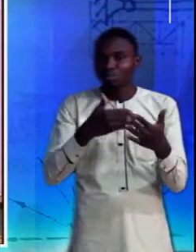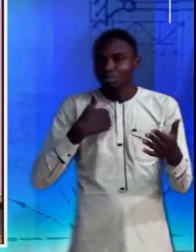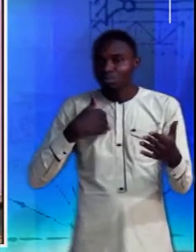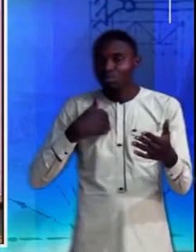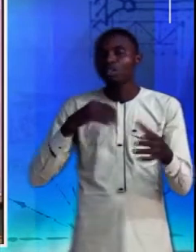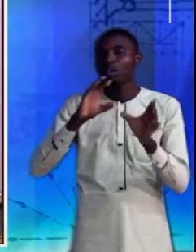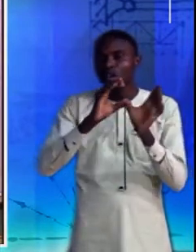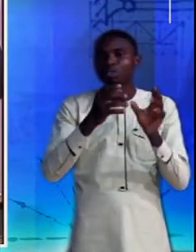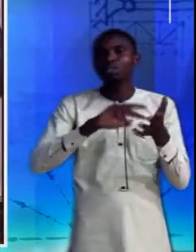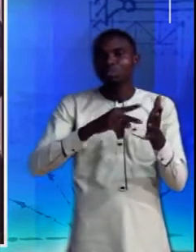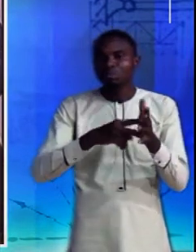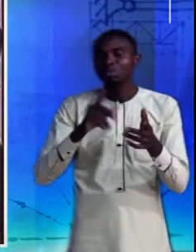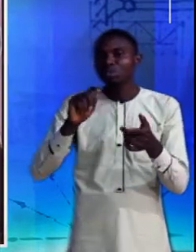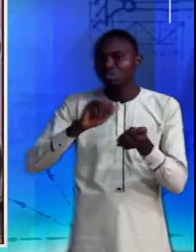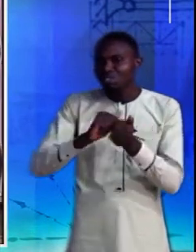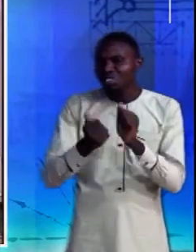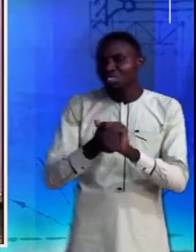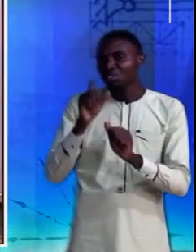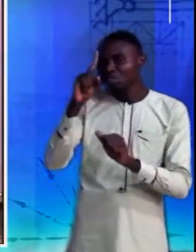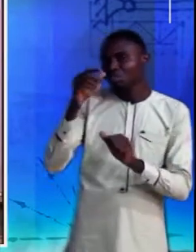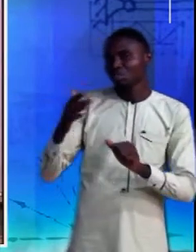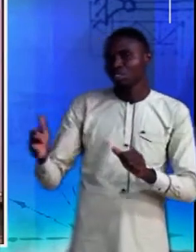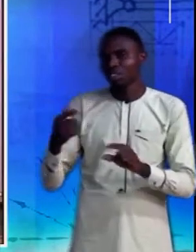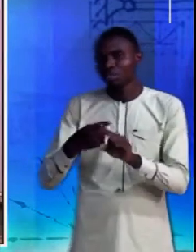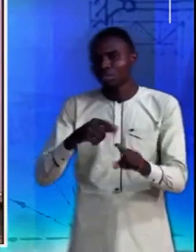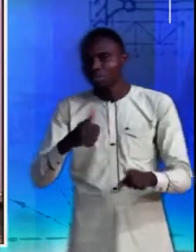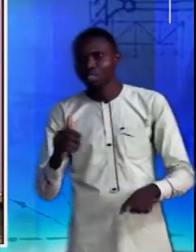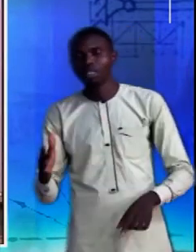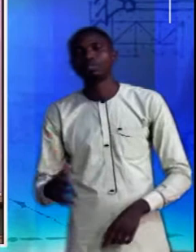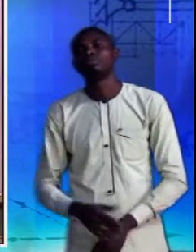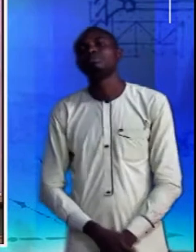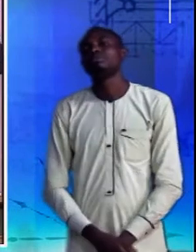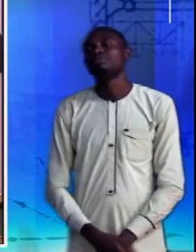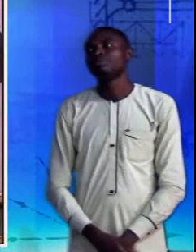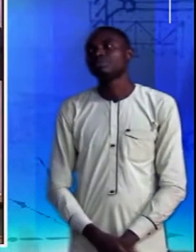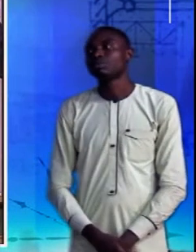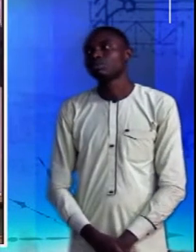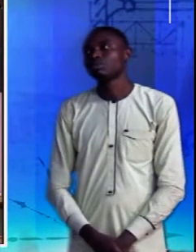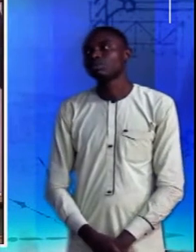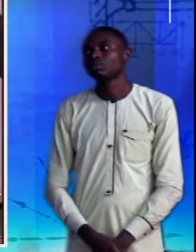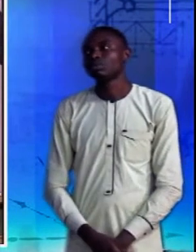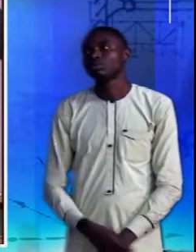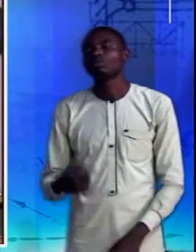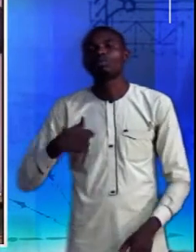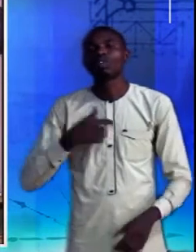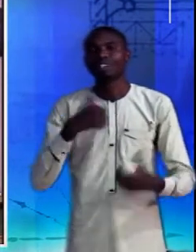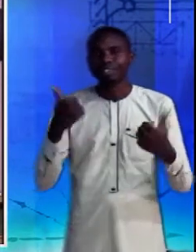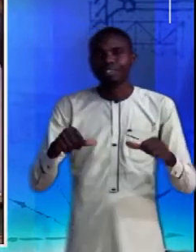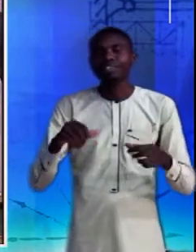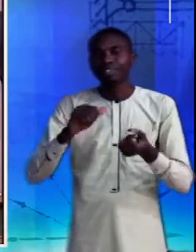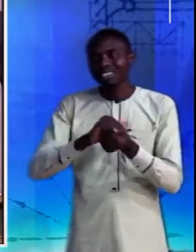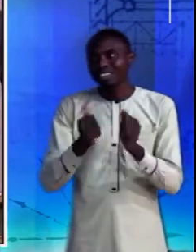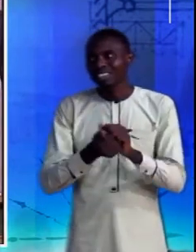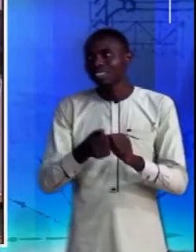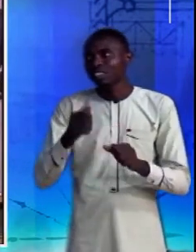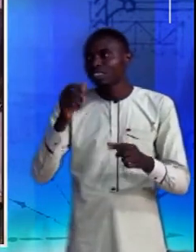For instance, if someone asks you, what is your duration, or what time do you cover in your whole